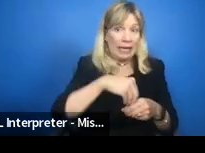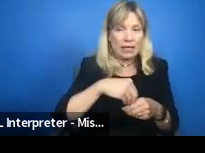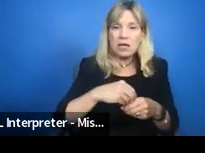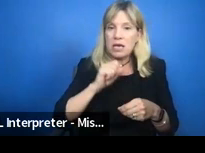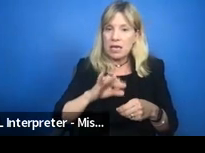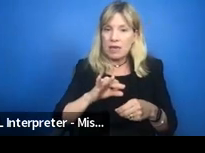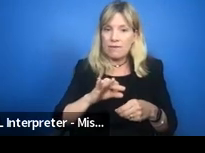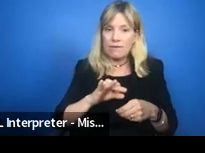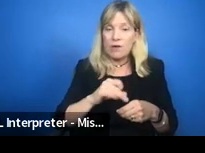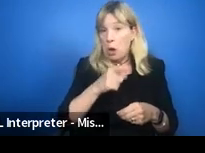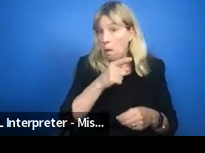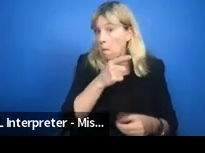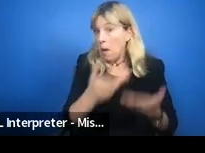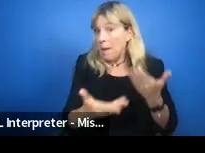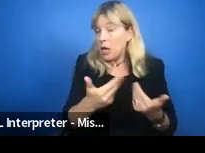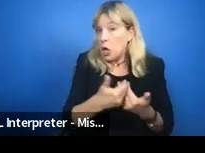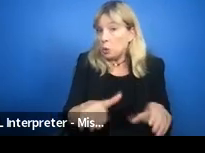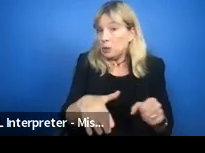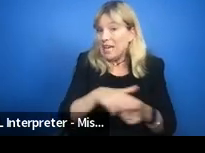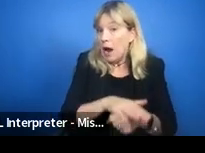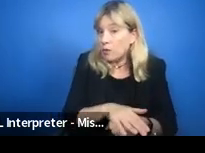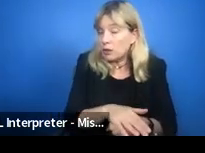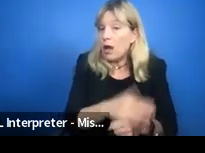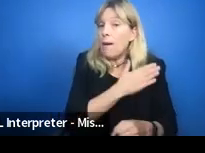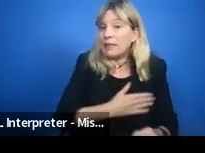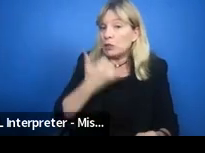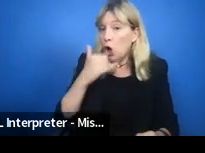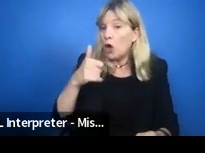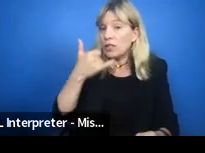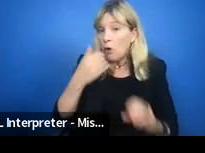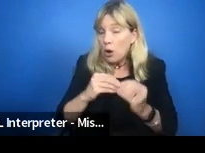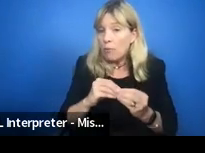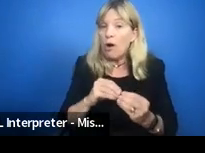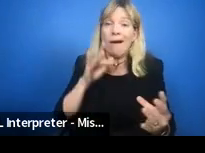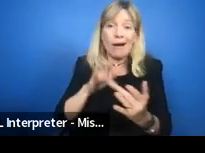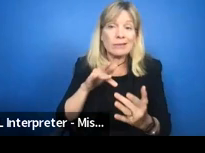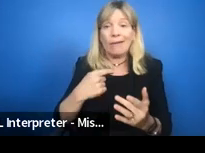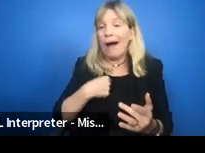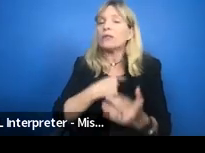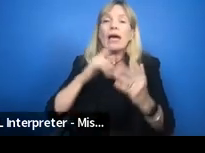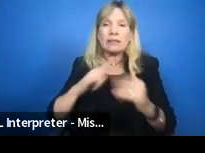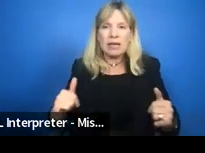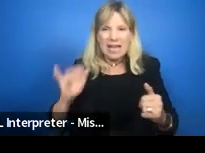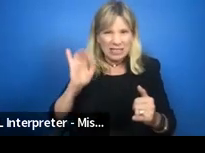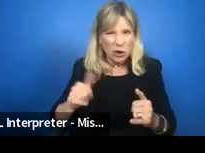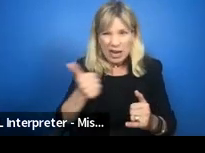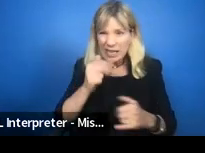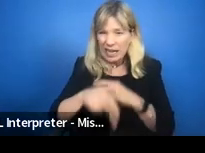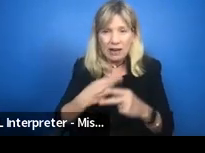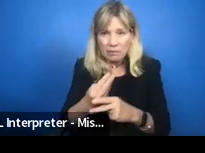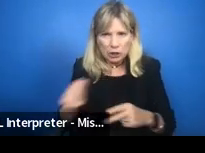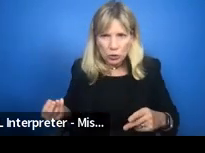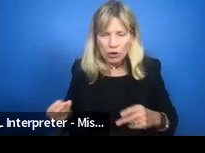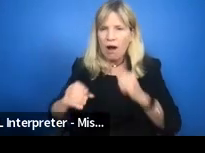might be losing your coverage, please call this number, contact us, etc. Is there any kind of a material,